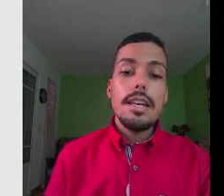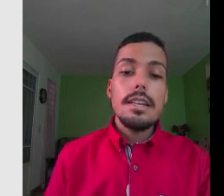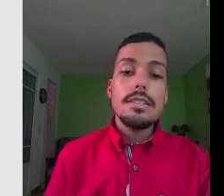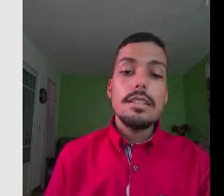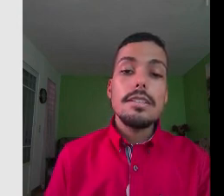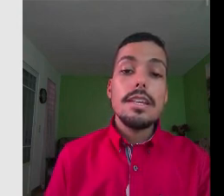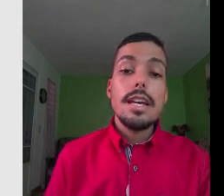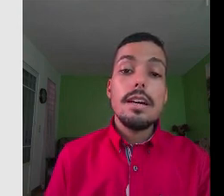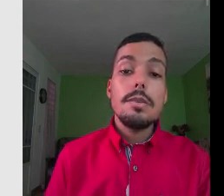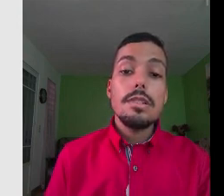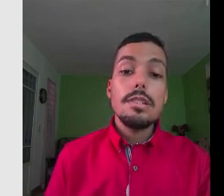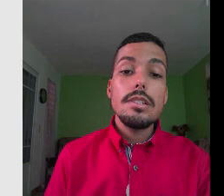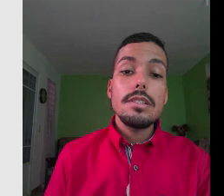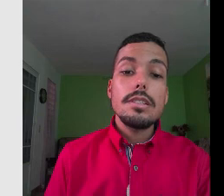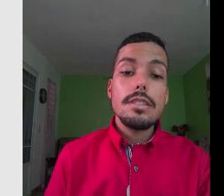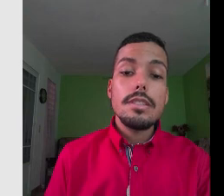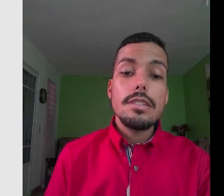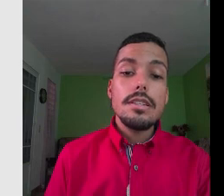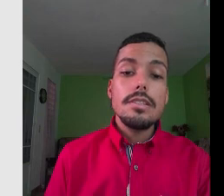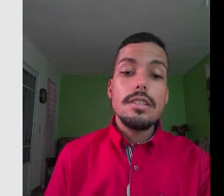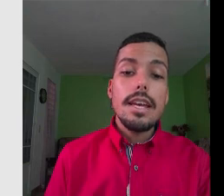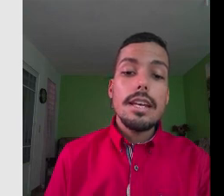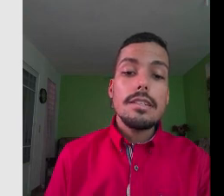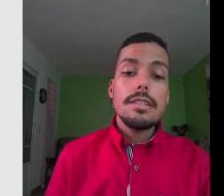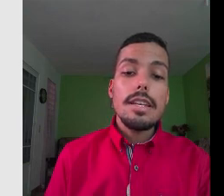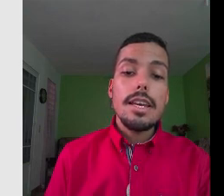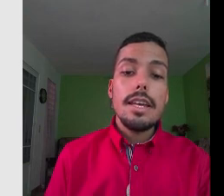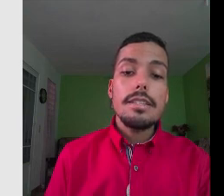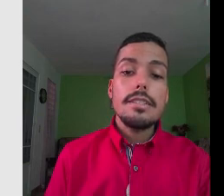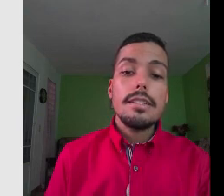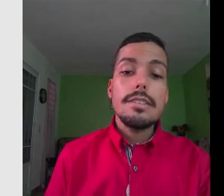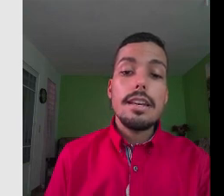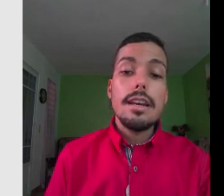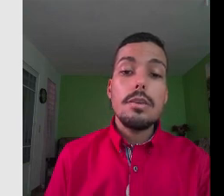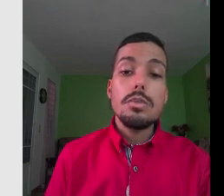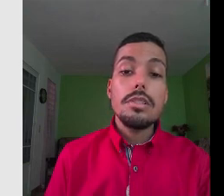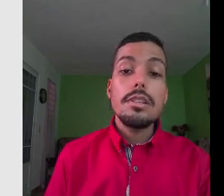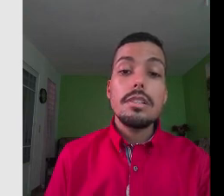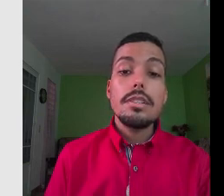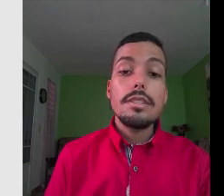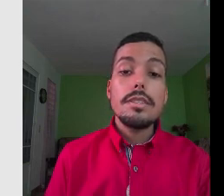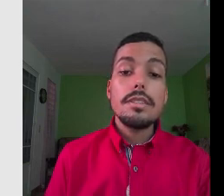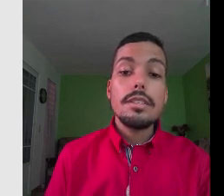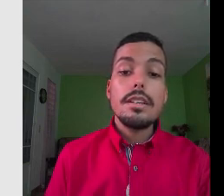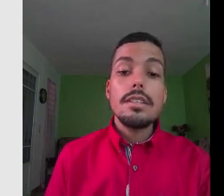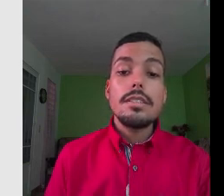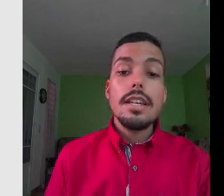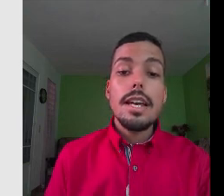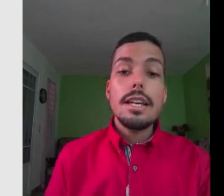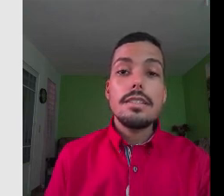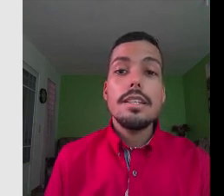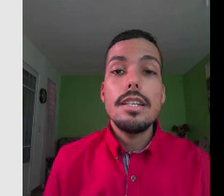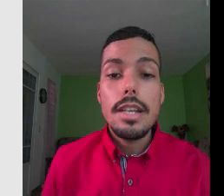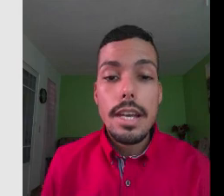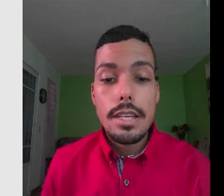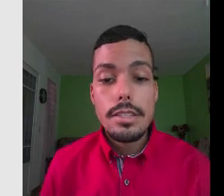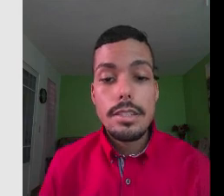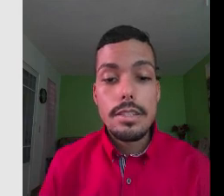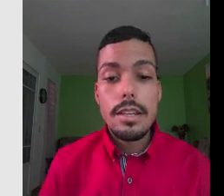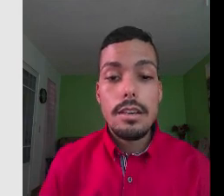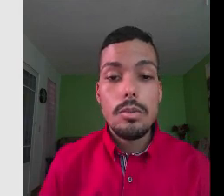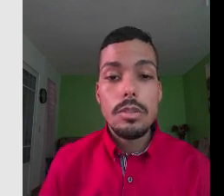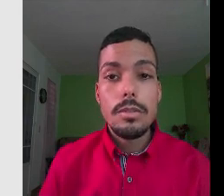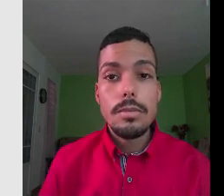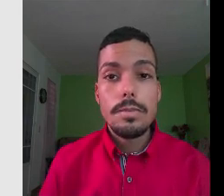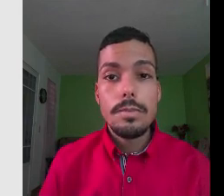Taxi has the sound X. Taxi has the sound X. Taxi, it has